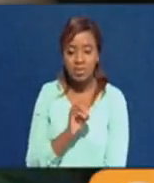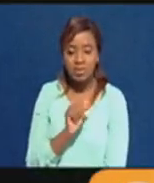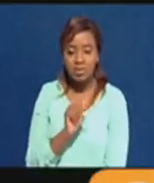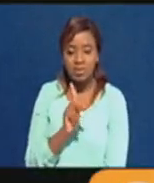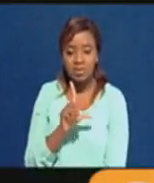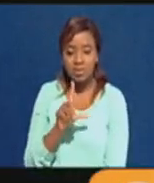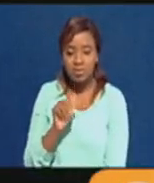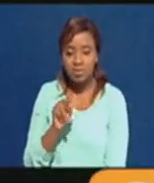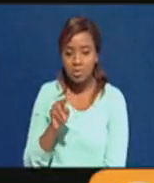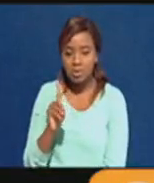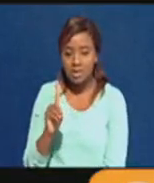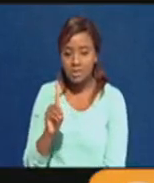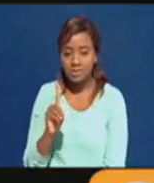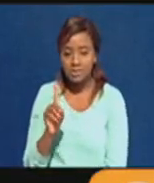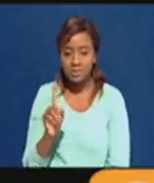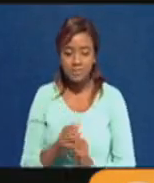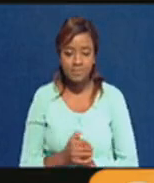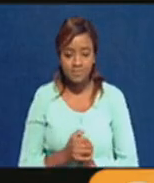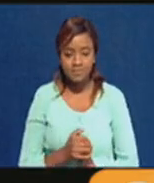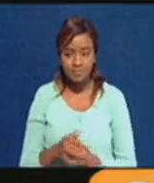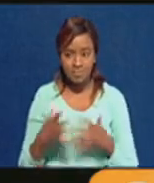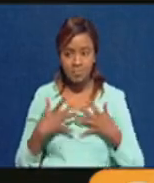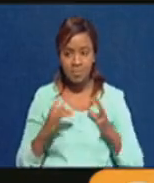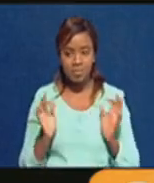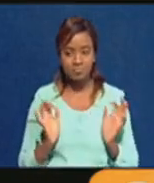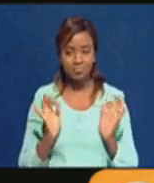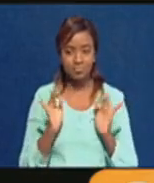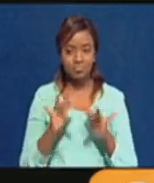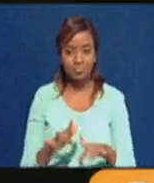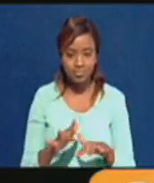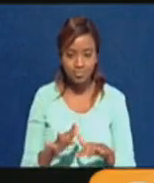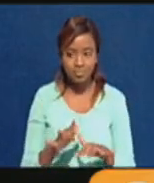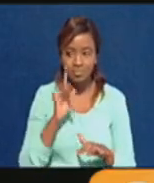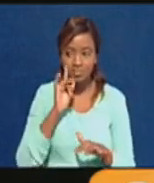New Zealand, thousands of city residents gathered to ring in the new year